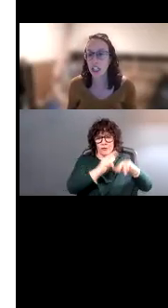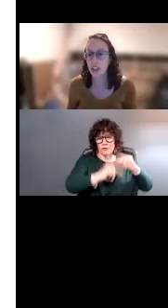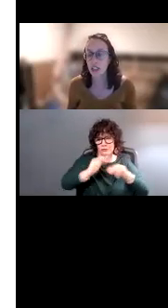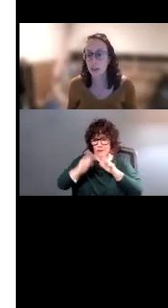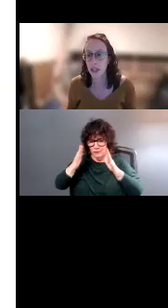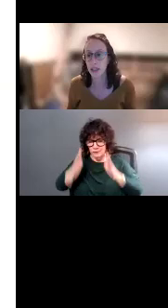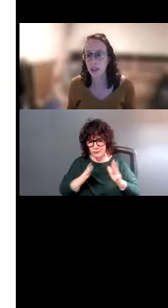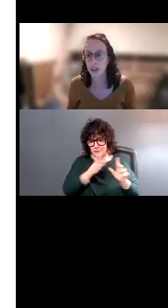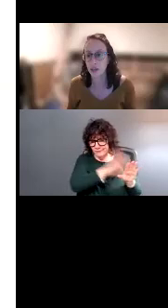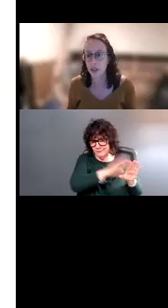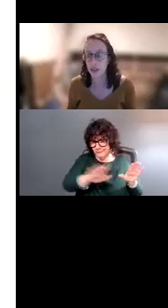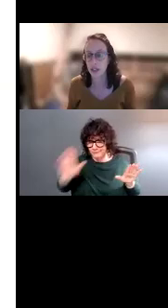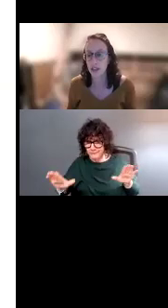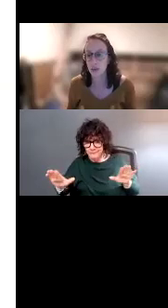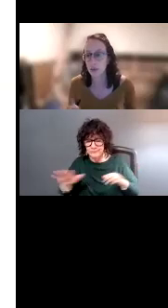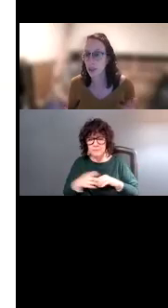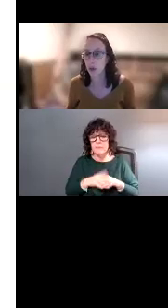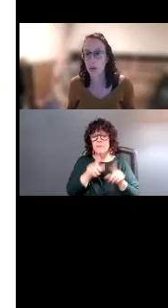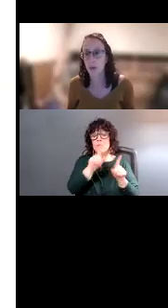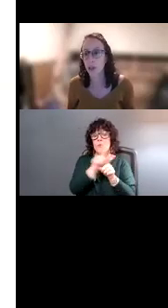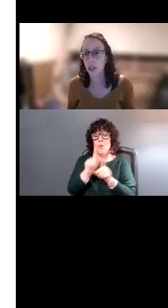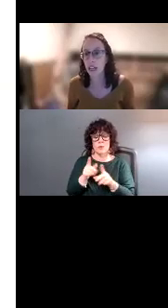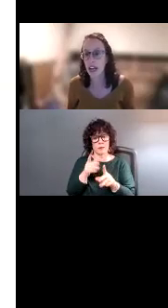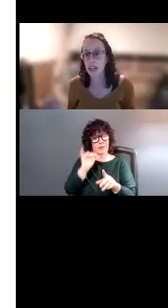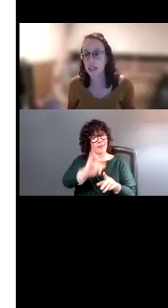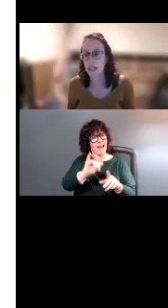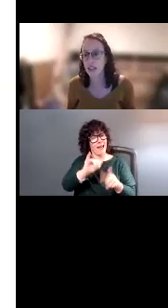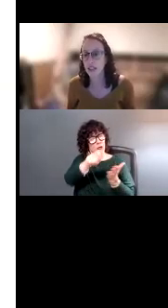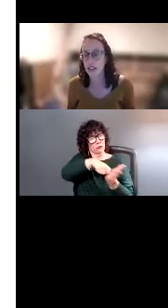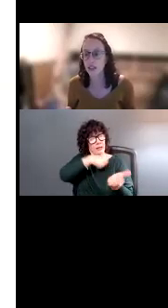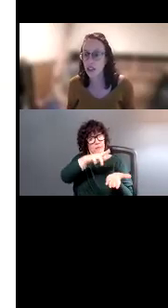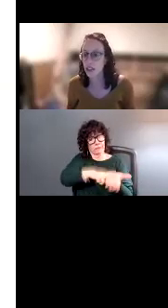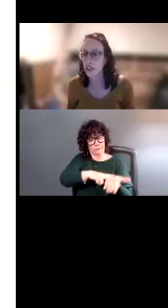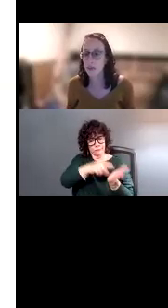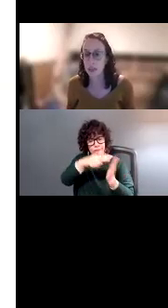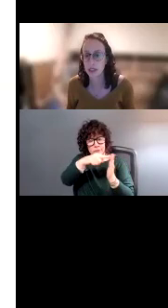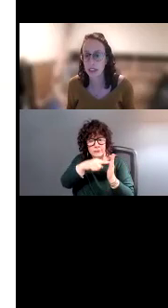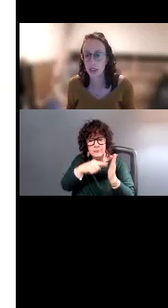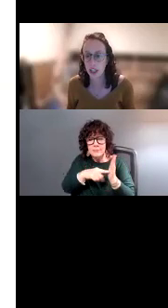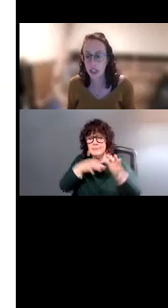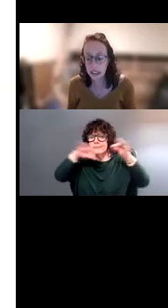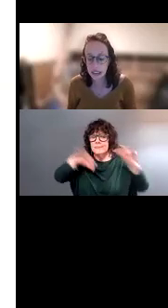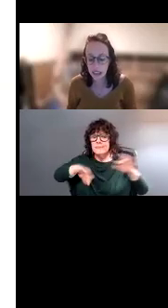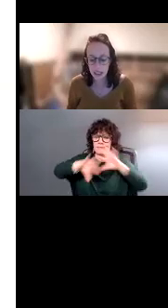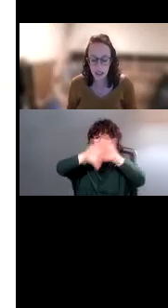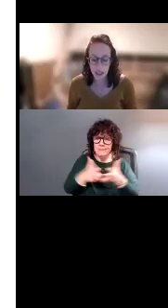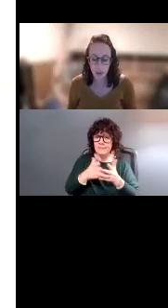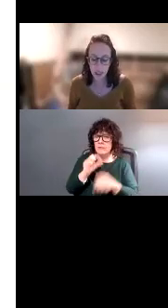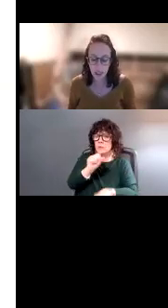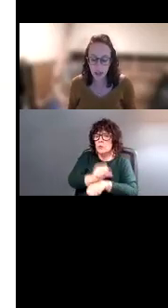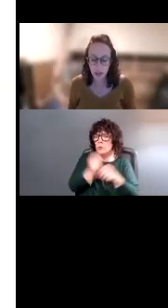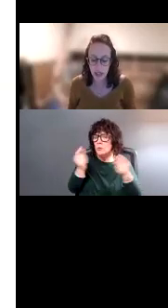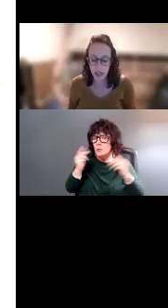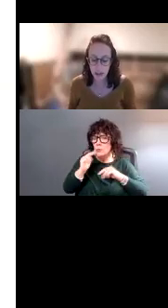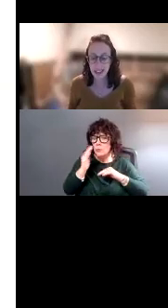are changes made to the scope of work as the construction or building starts.